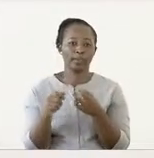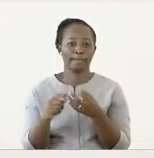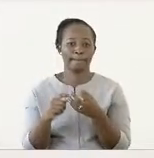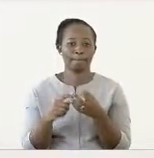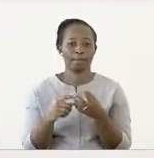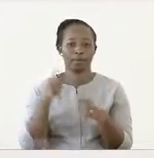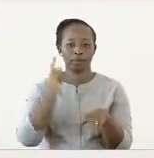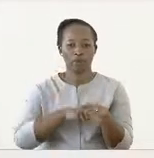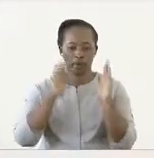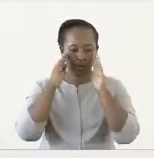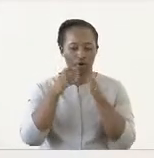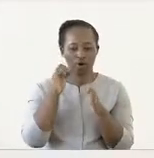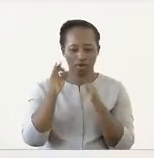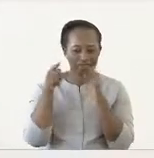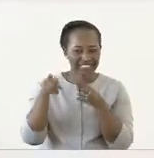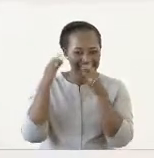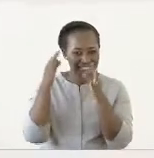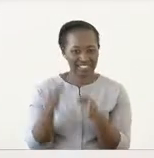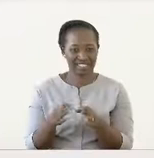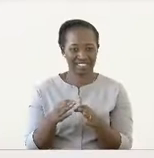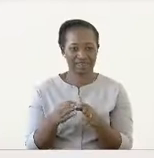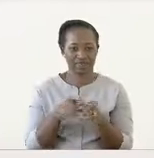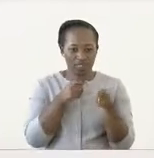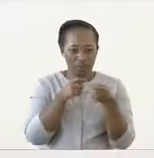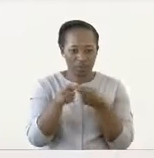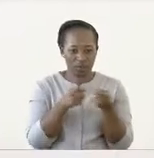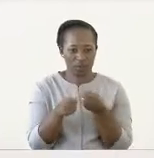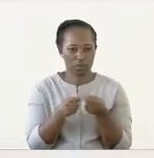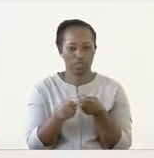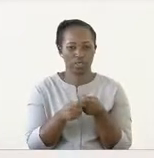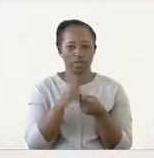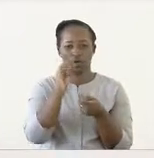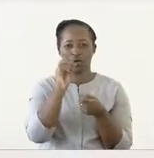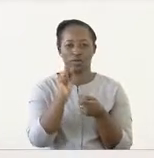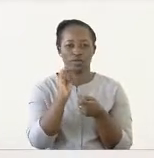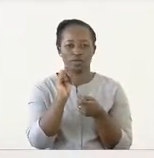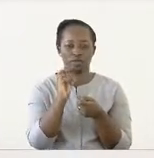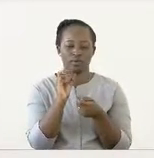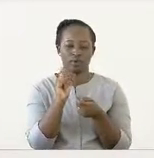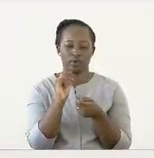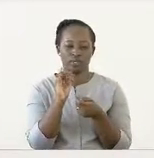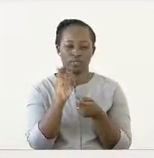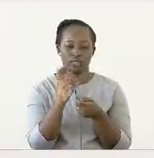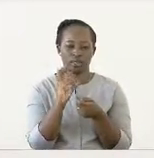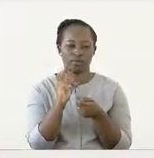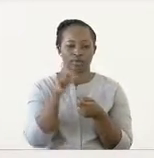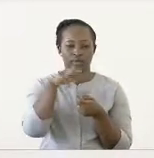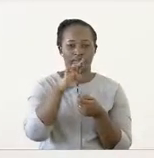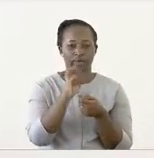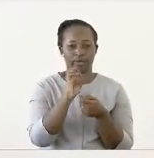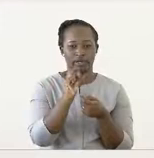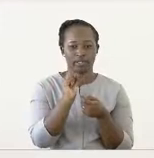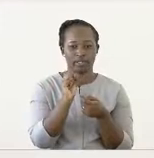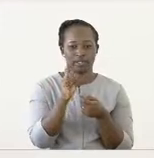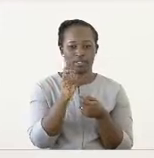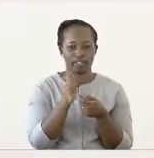the concentration of these substances is controlled, the osmotic pressure within the tissues is also regulated,